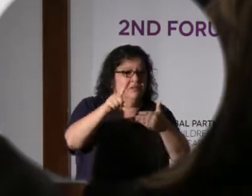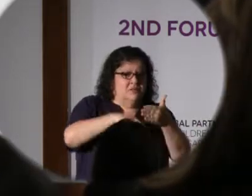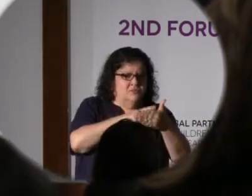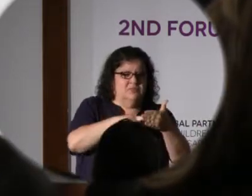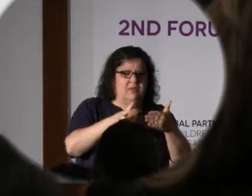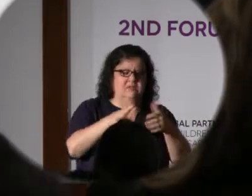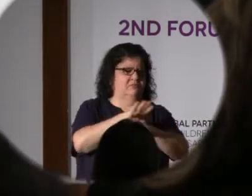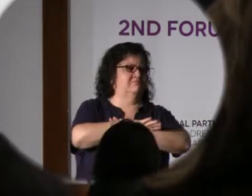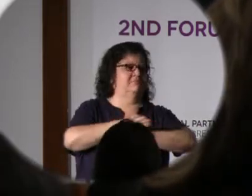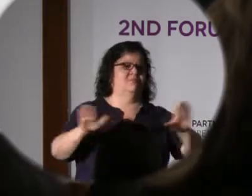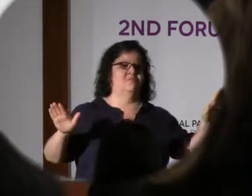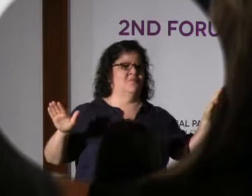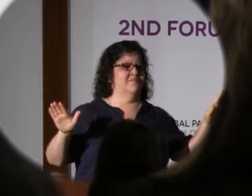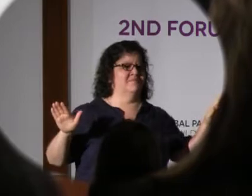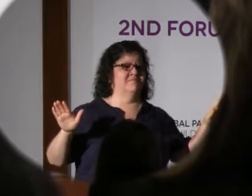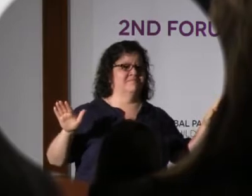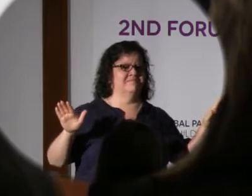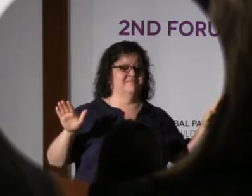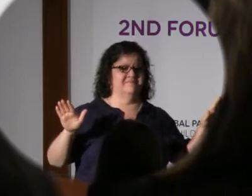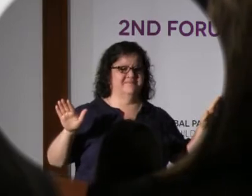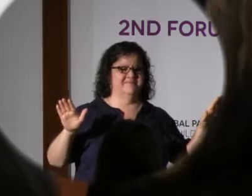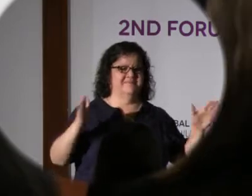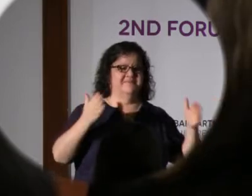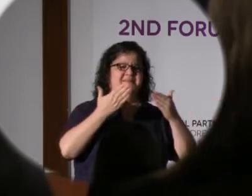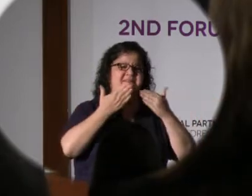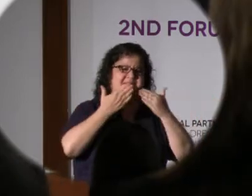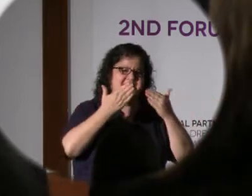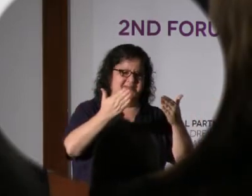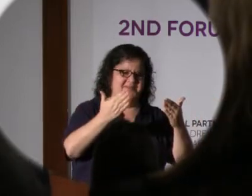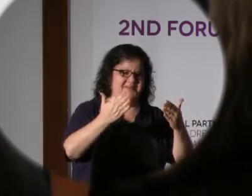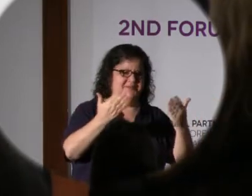very much, and I think we should celebrate the fact that